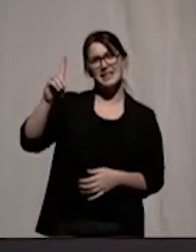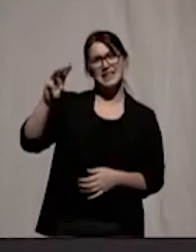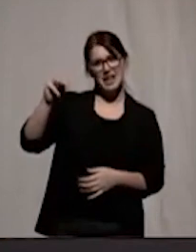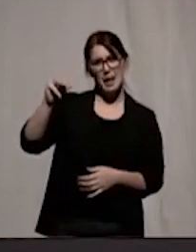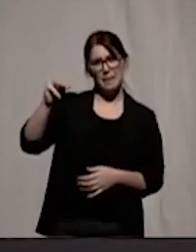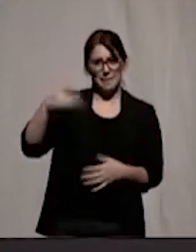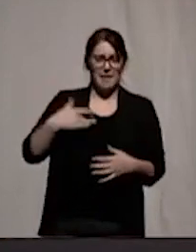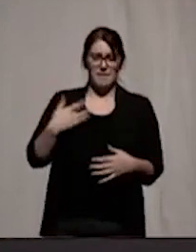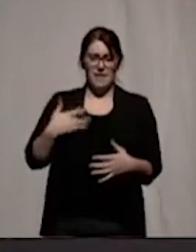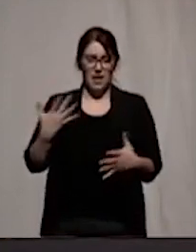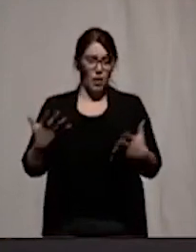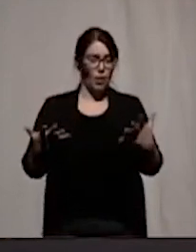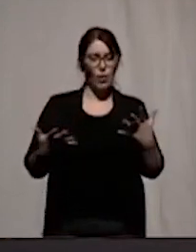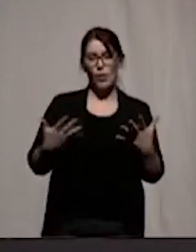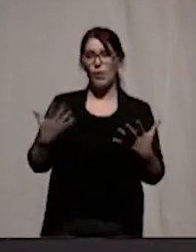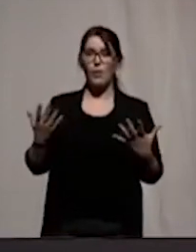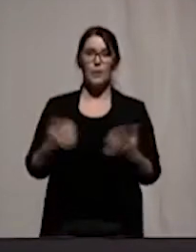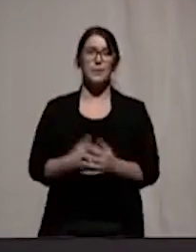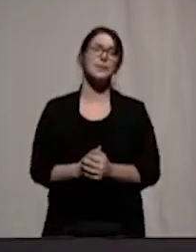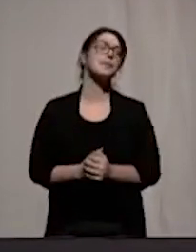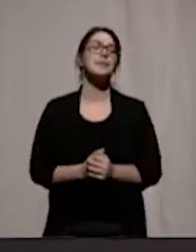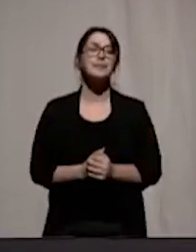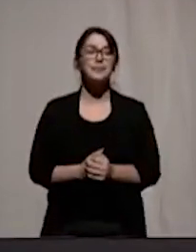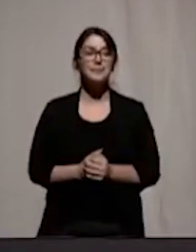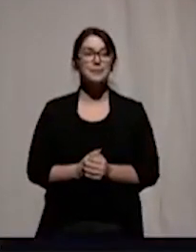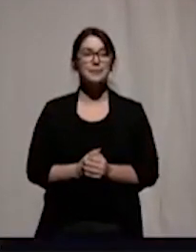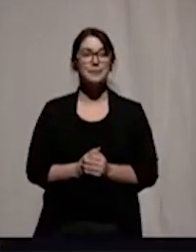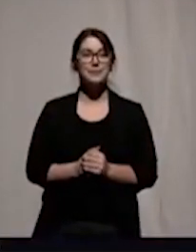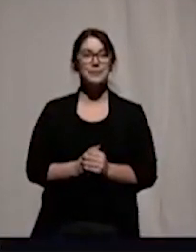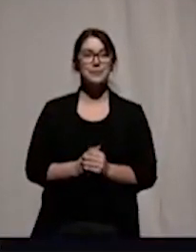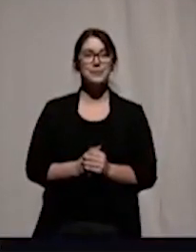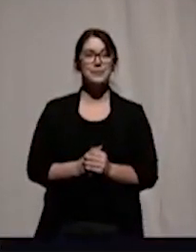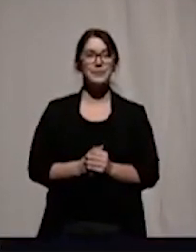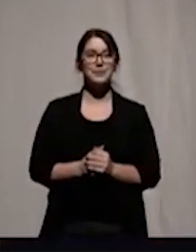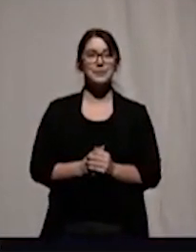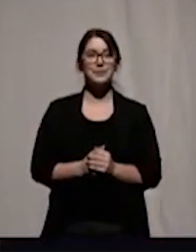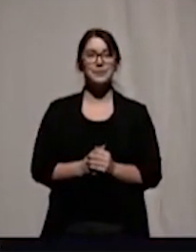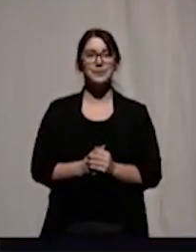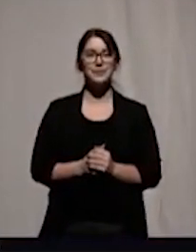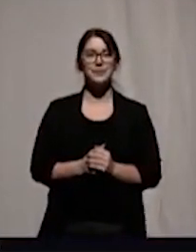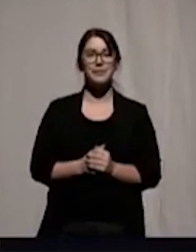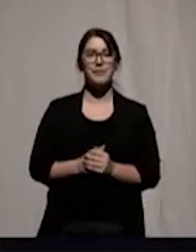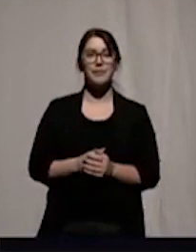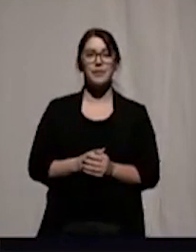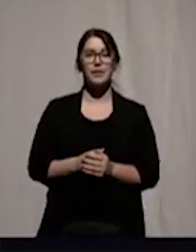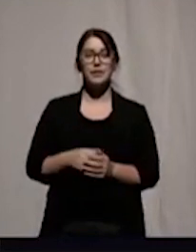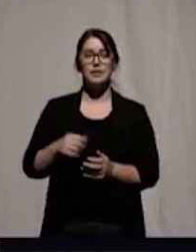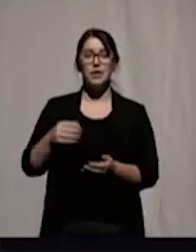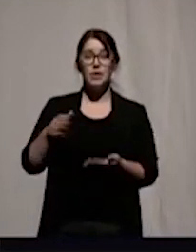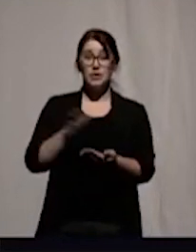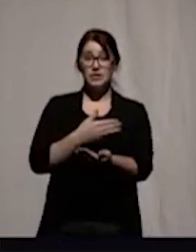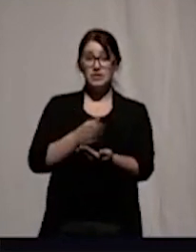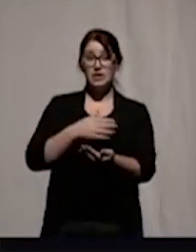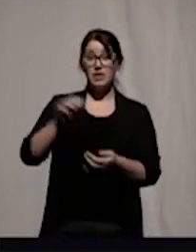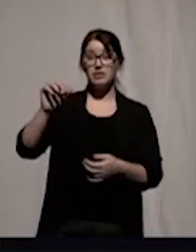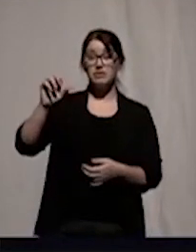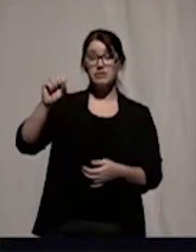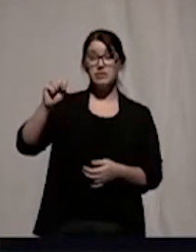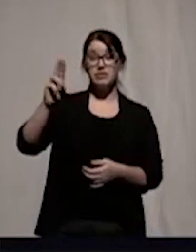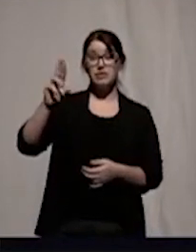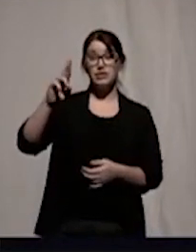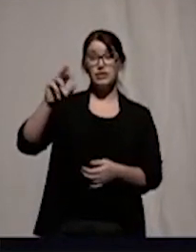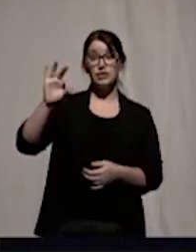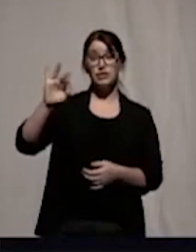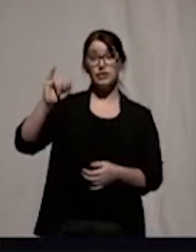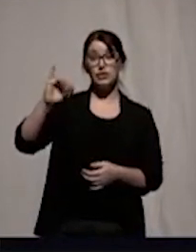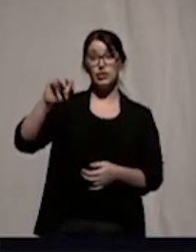watch Family Guy, or if you just like old surf music, half the song is telling you that the bird is the word. So all